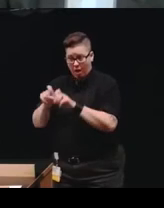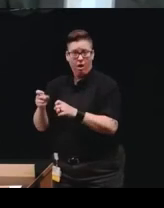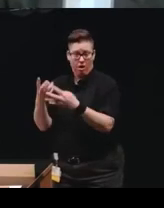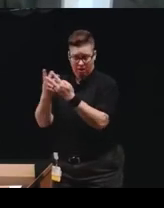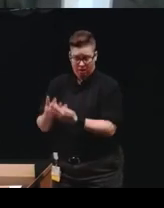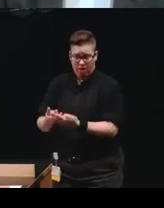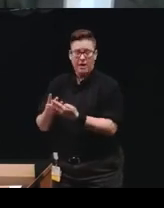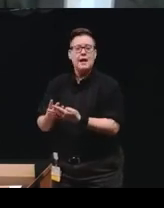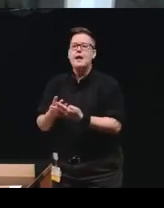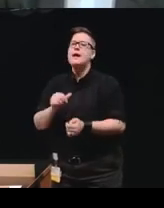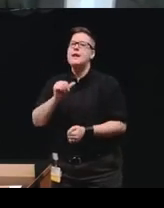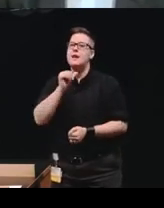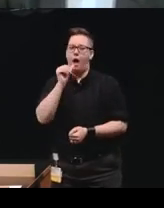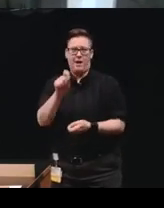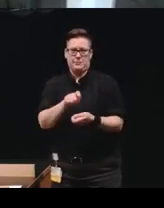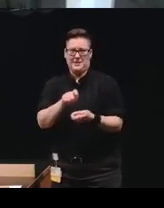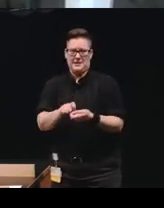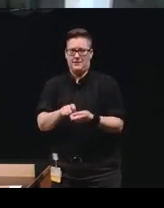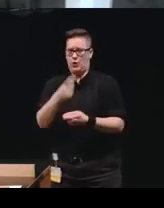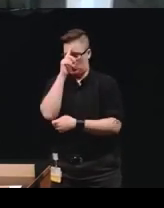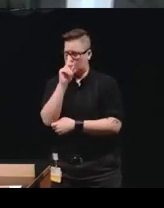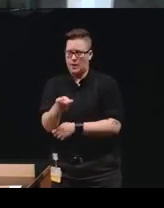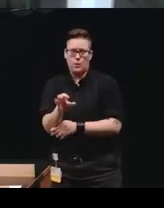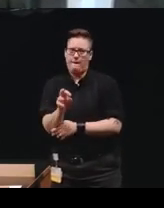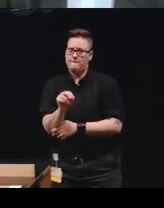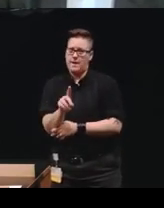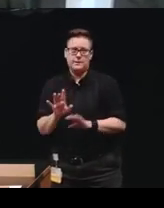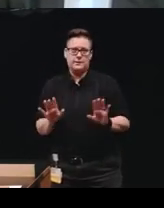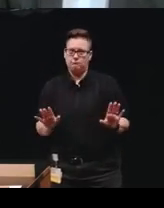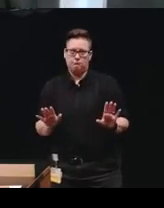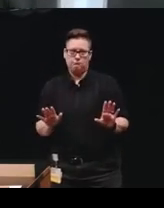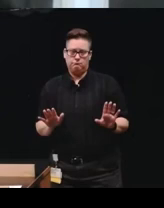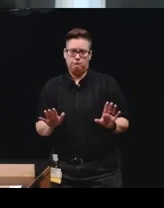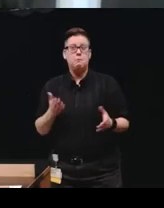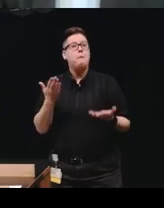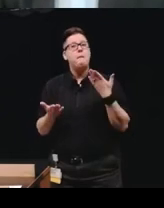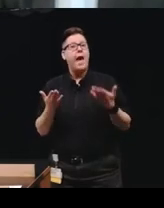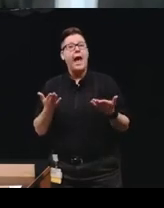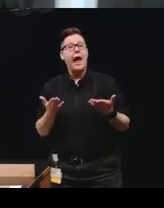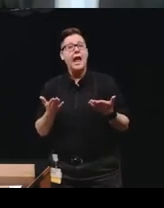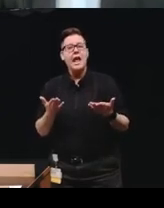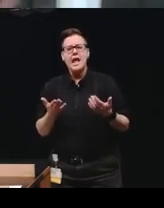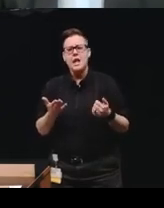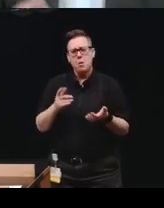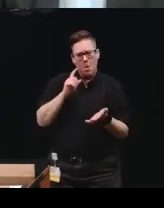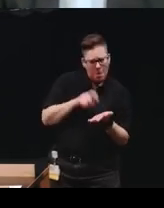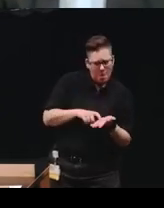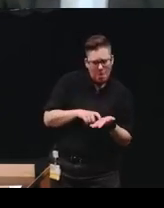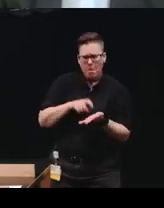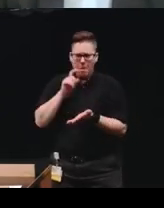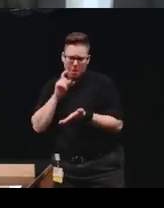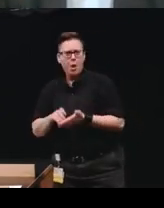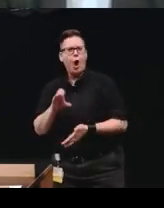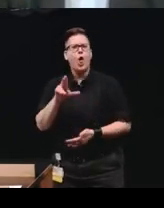is nonspecific for a diagnosis of functional logical disorder. It may give you some clues. For example, one of